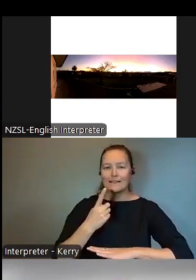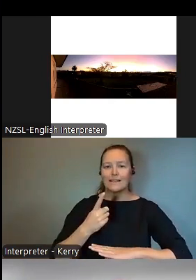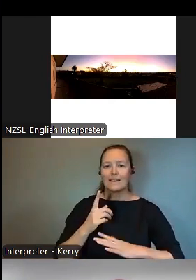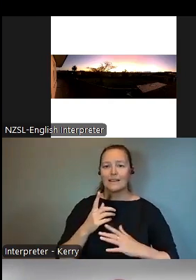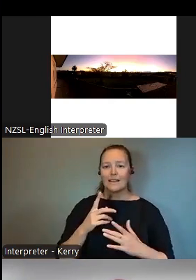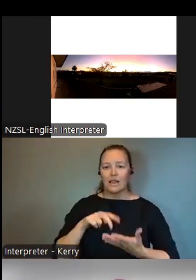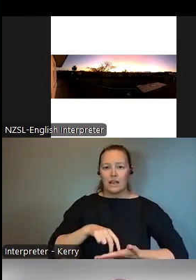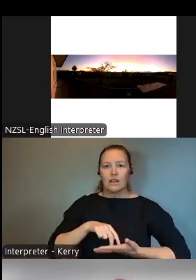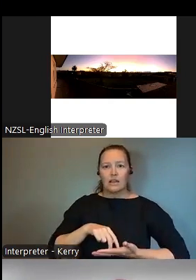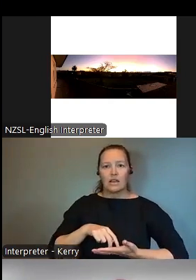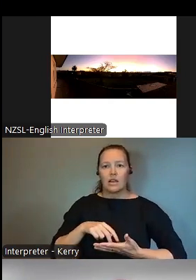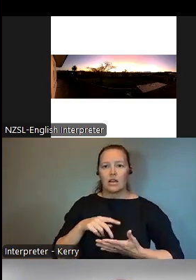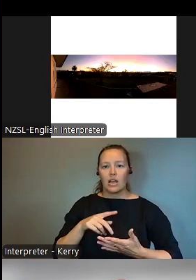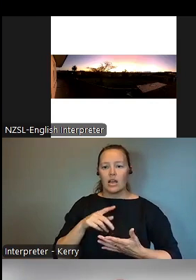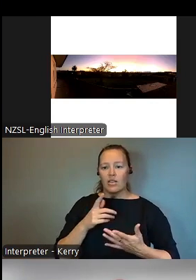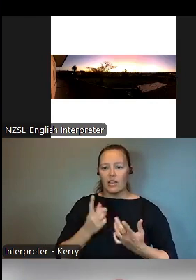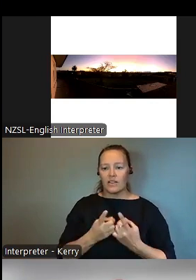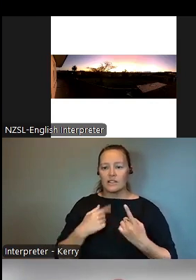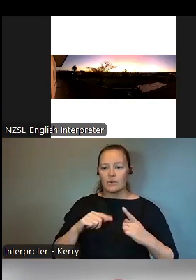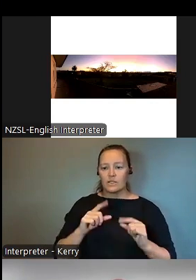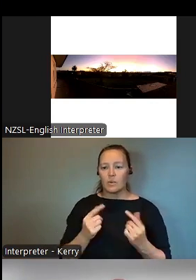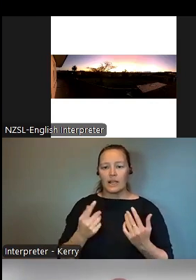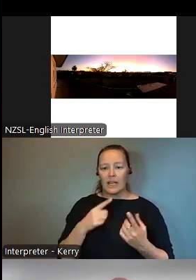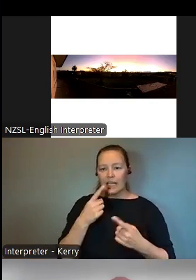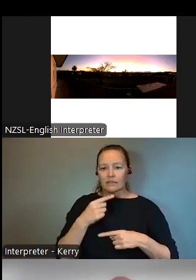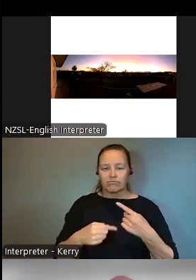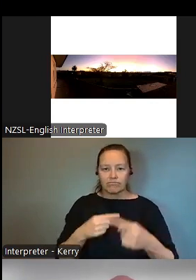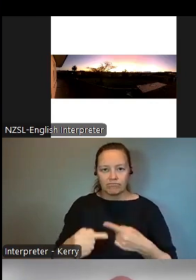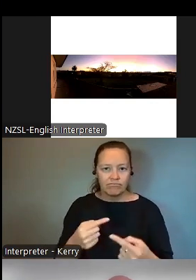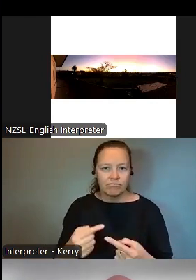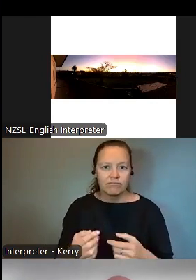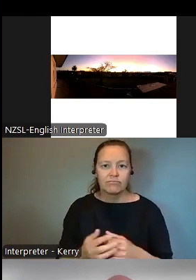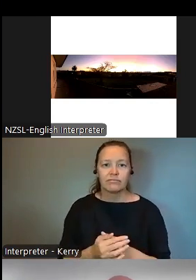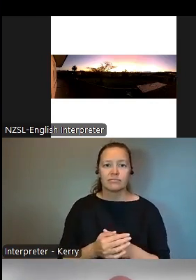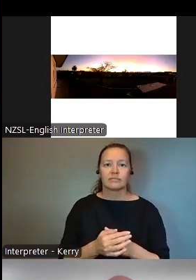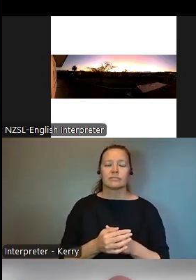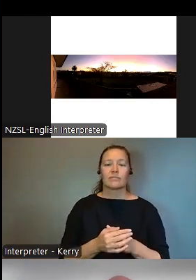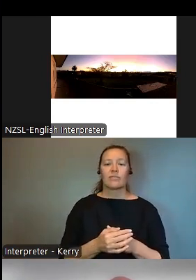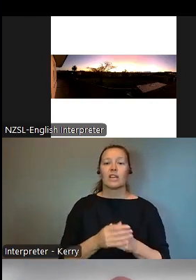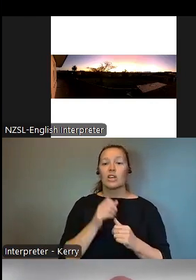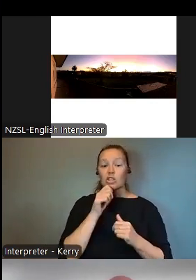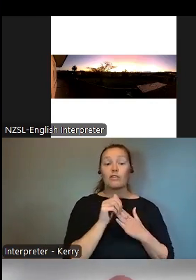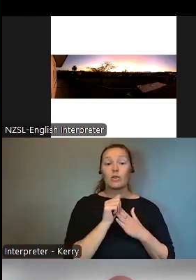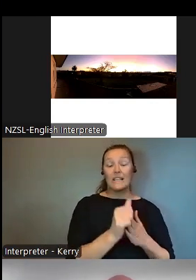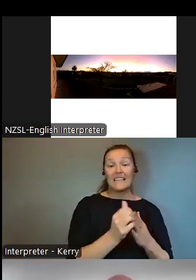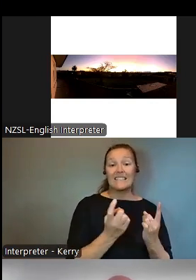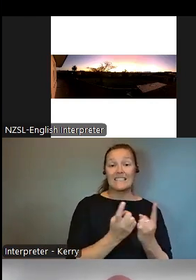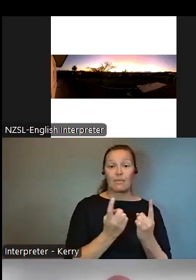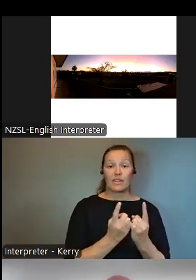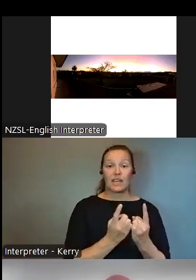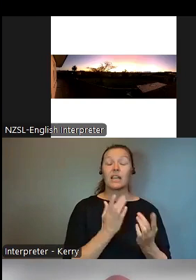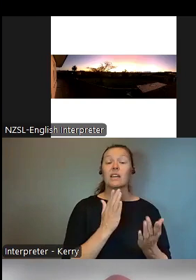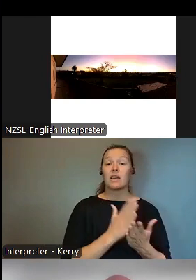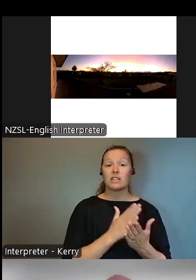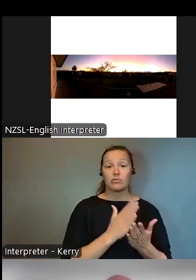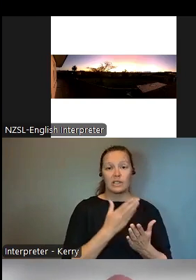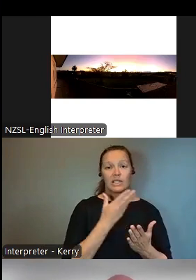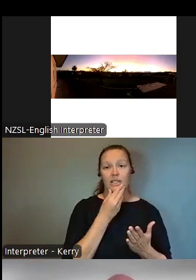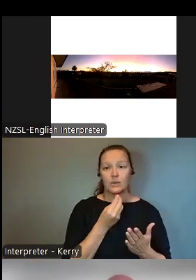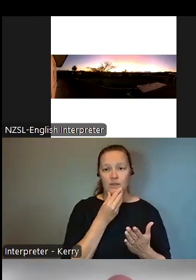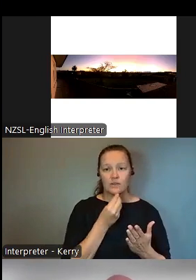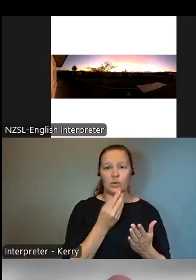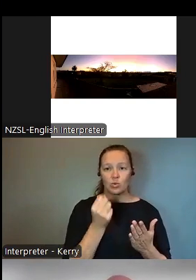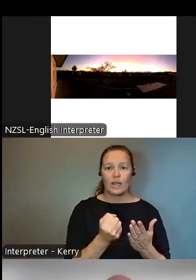we can't persist with it. And so if you're leading something, it's actually really useful to have a